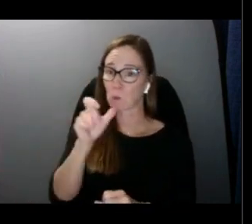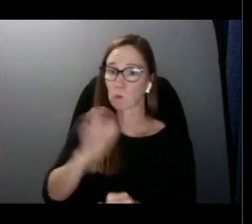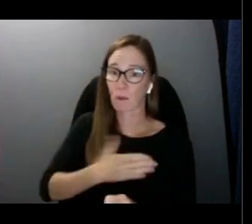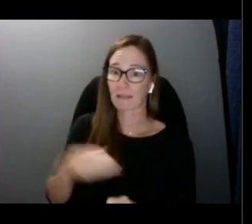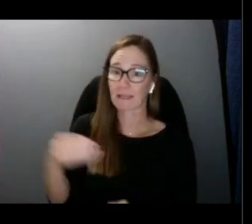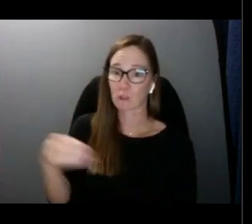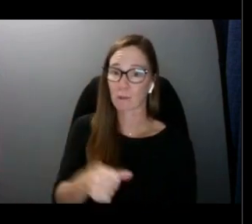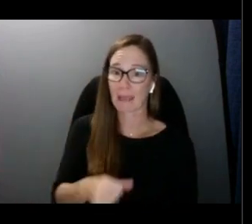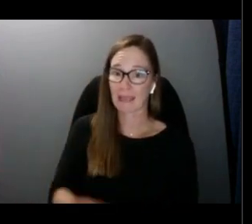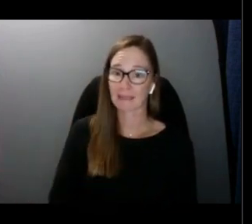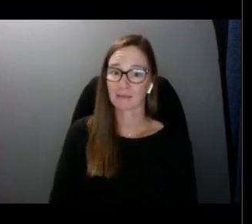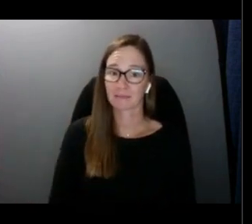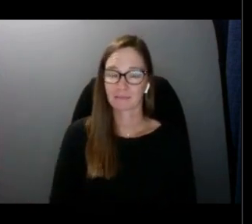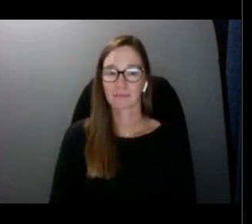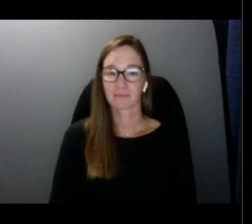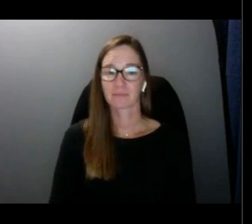pay